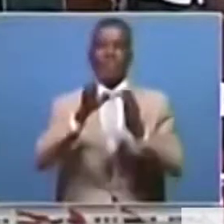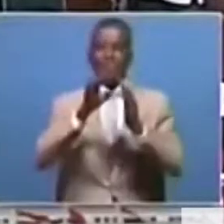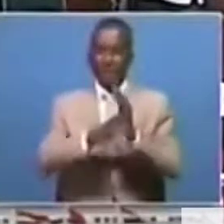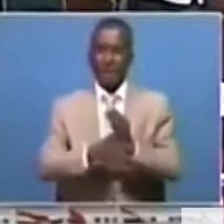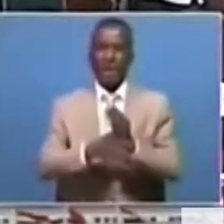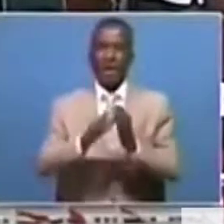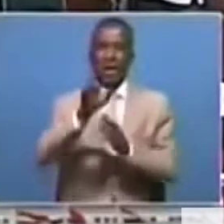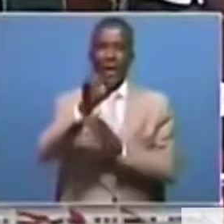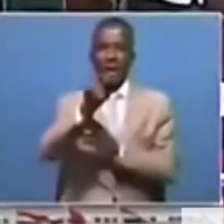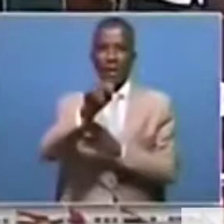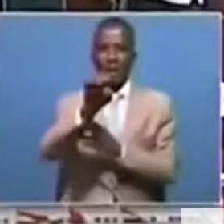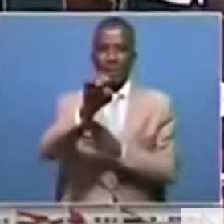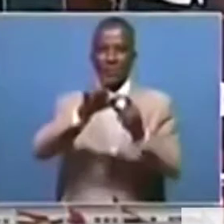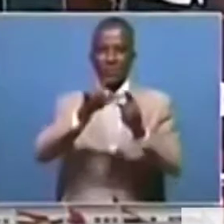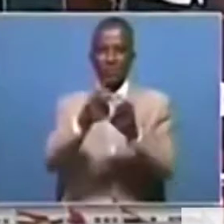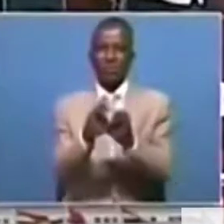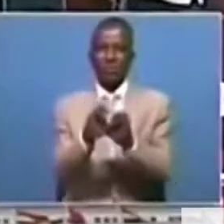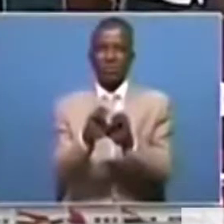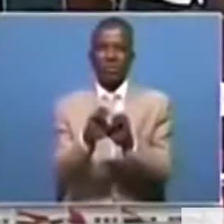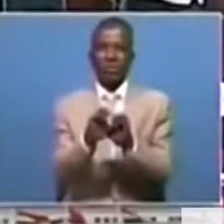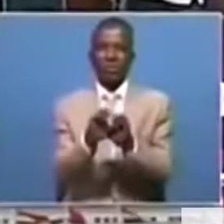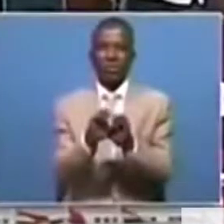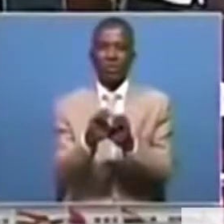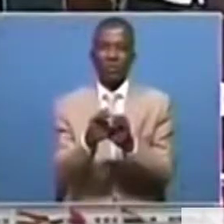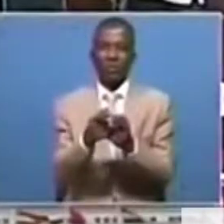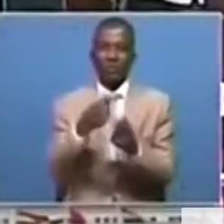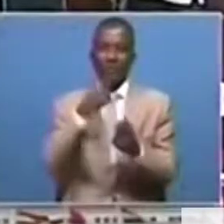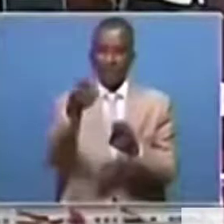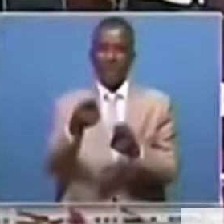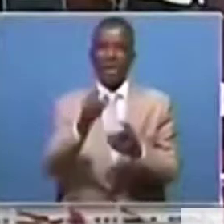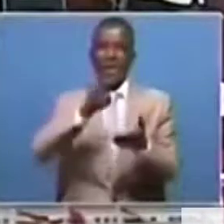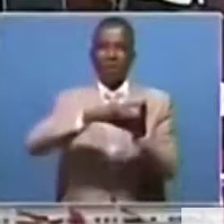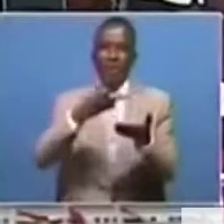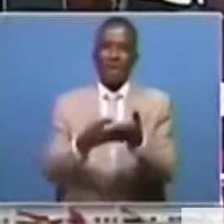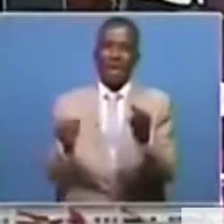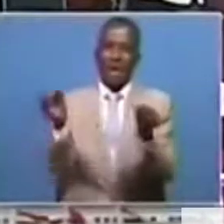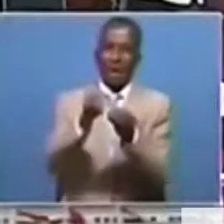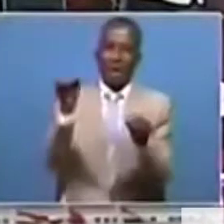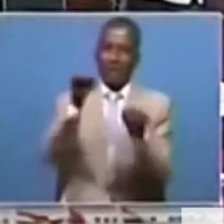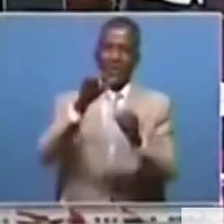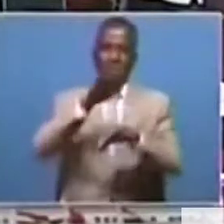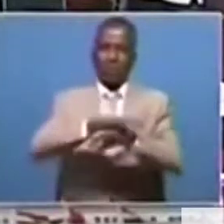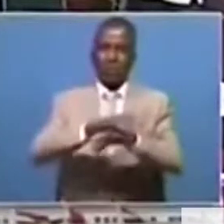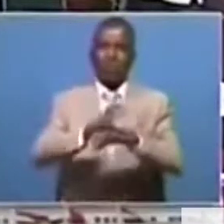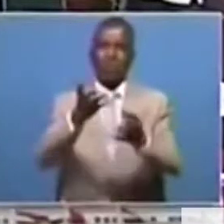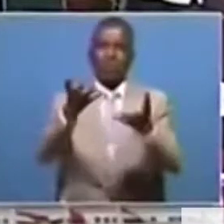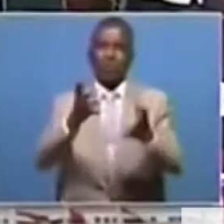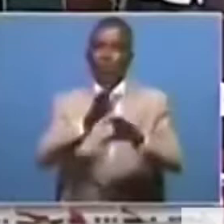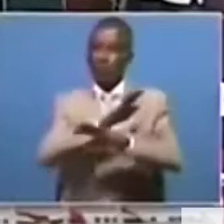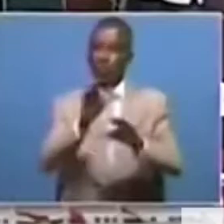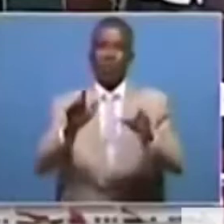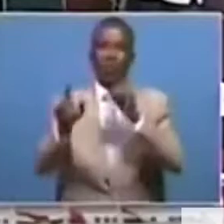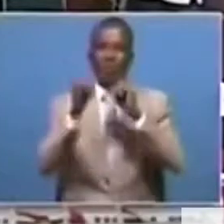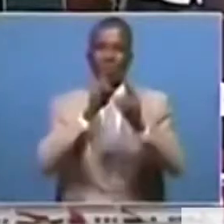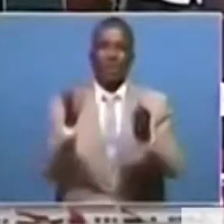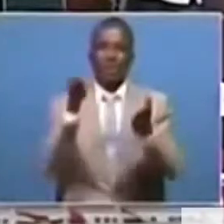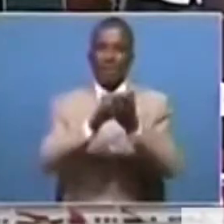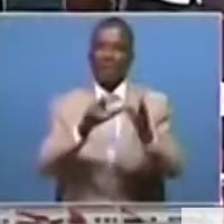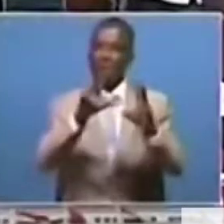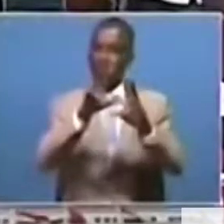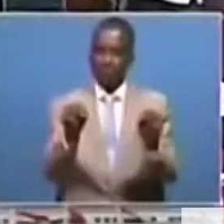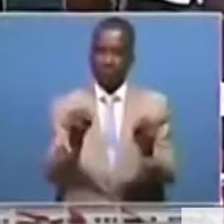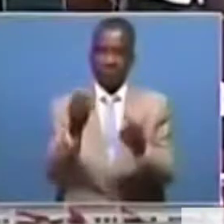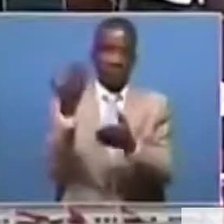him, the petitioner did not discharge the burden imposed on him by law to produce sufficient evidence to buttress his case, so there was no need for him to say anything